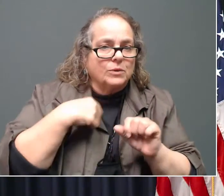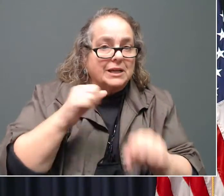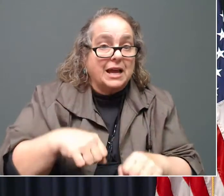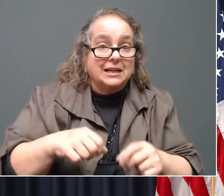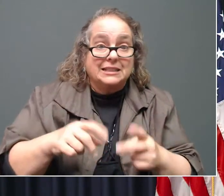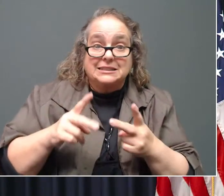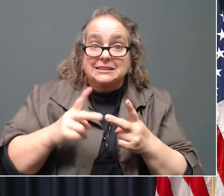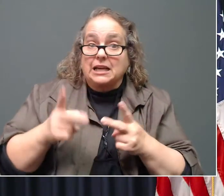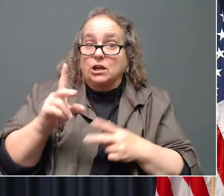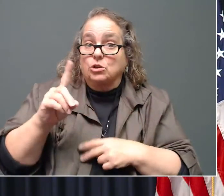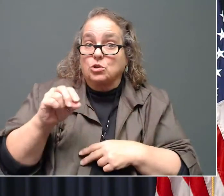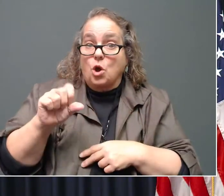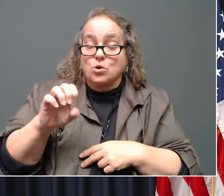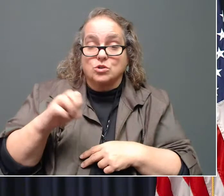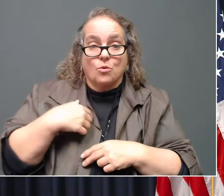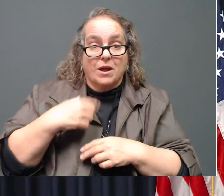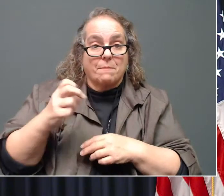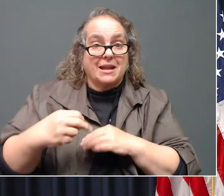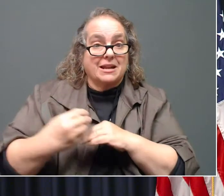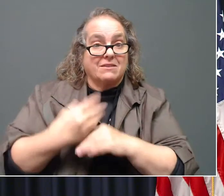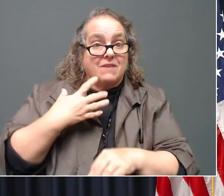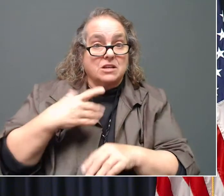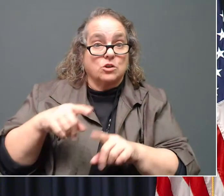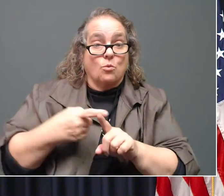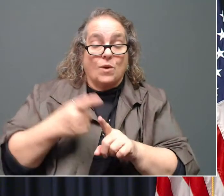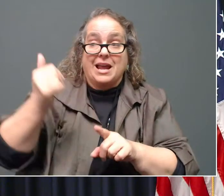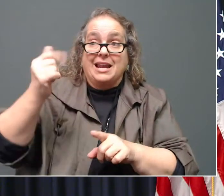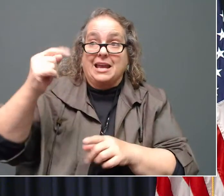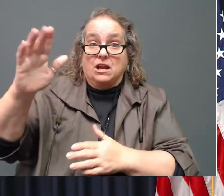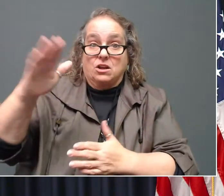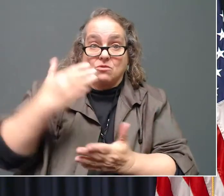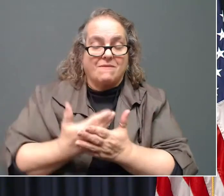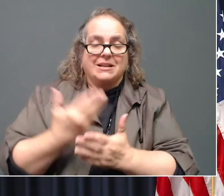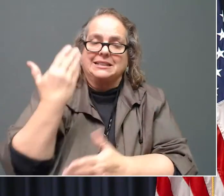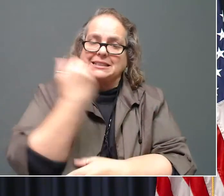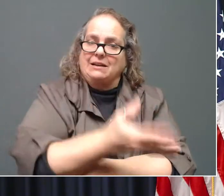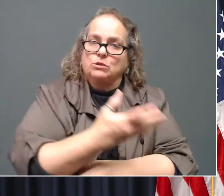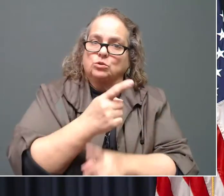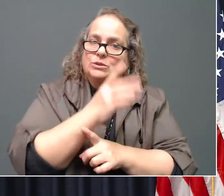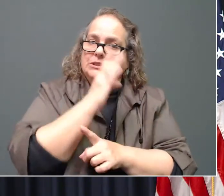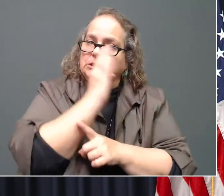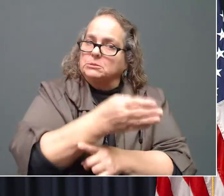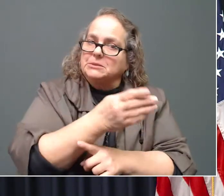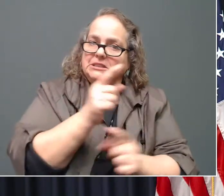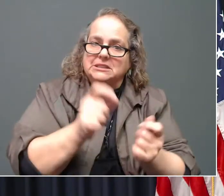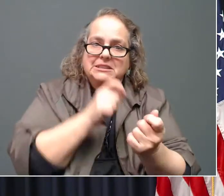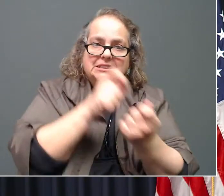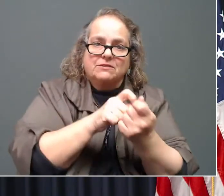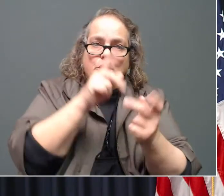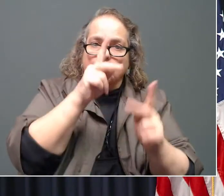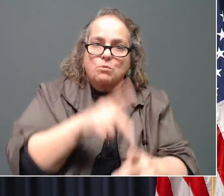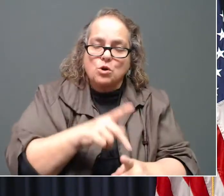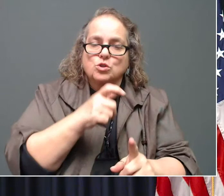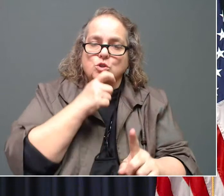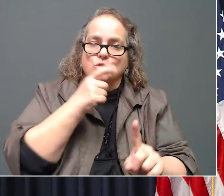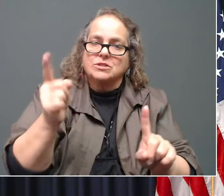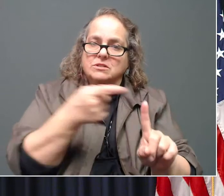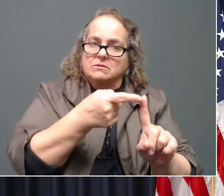when it comes in, it needs to be given to the specific person it's designated for, and so that takes a little bit longer.